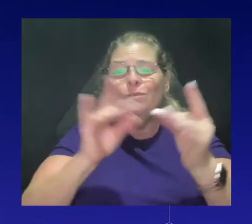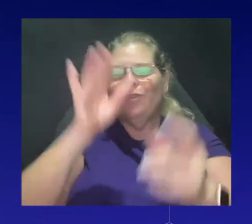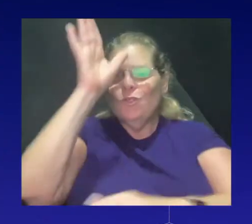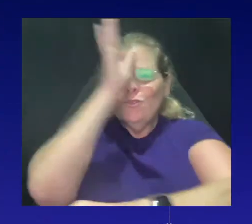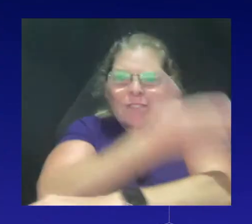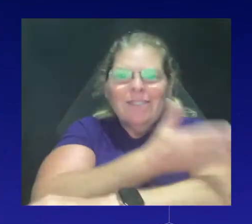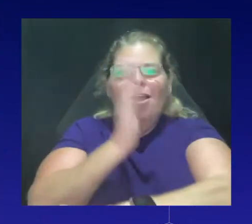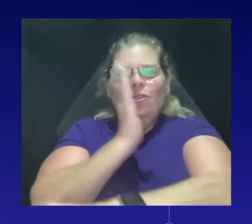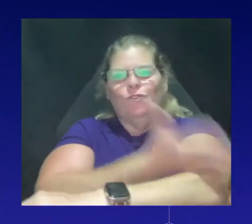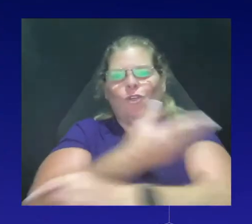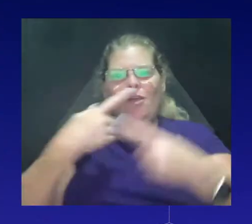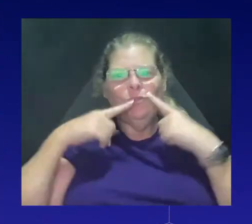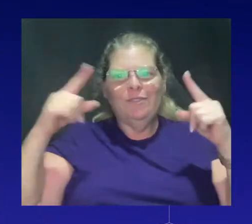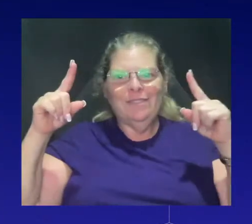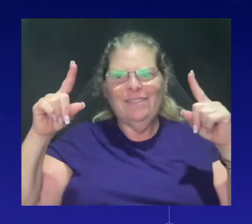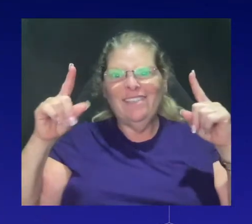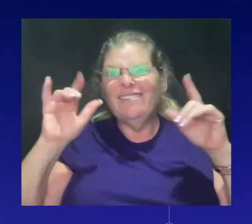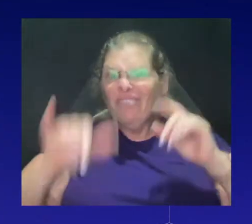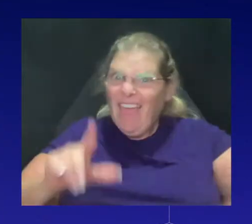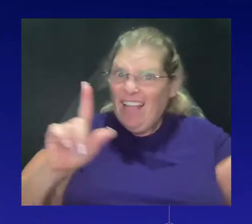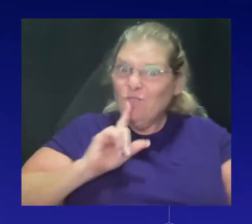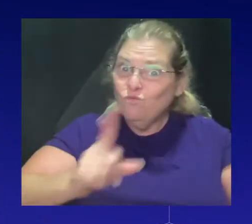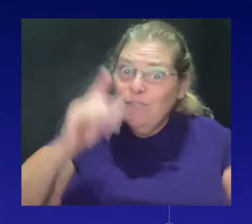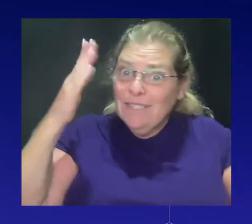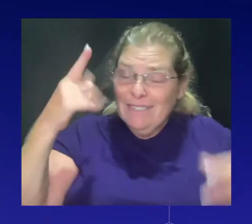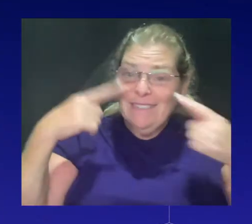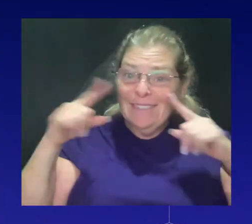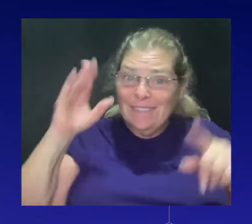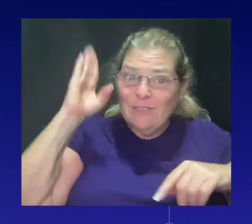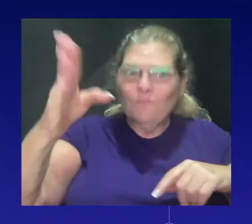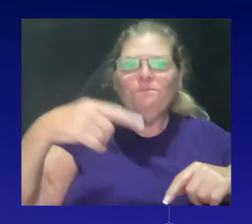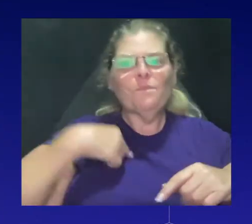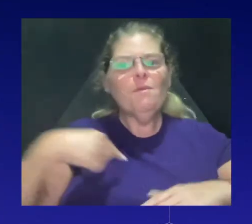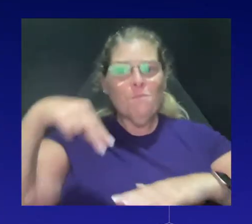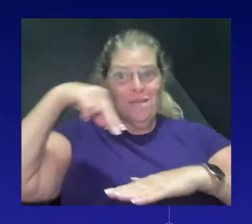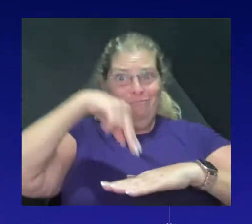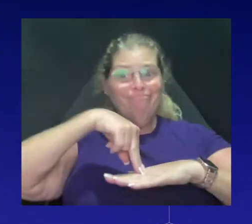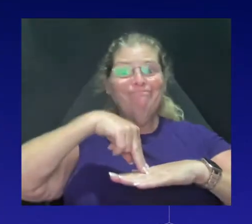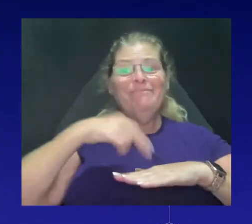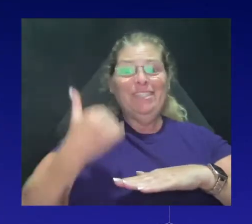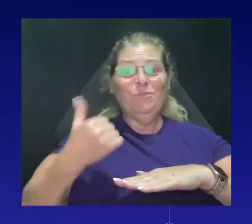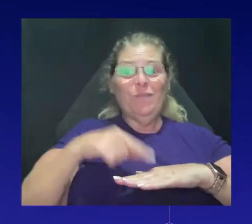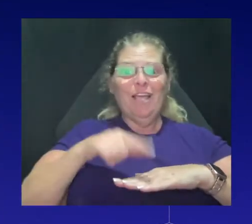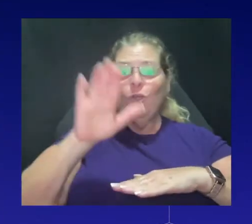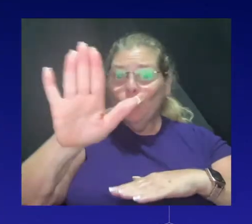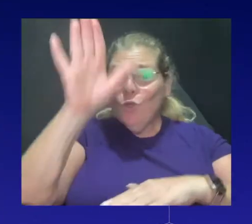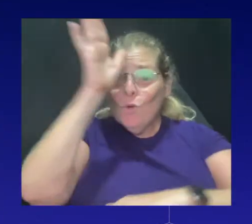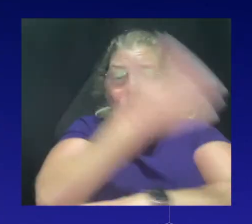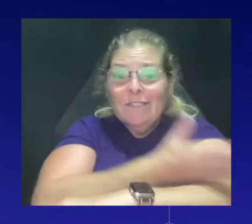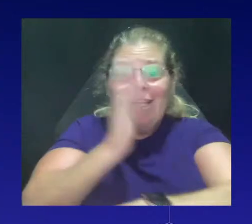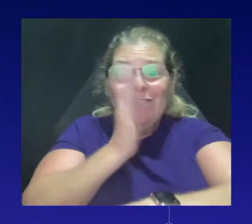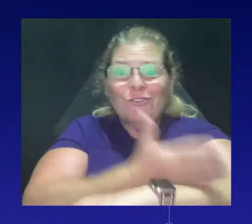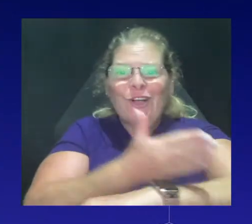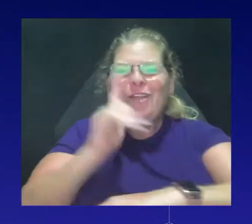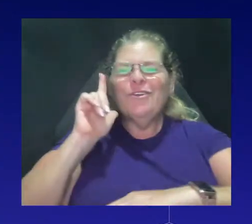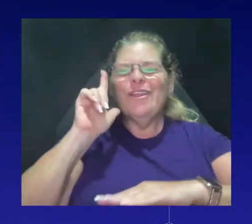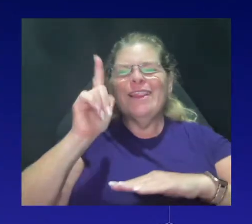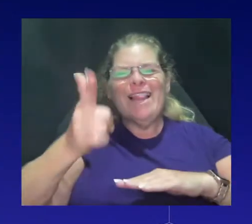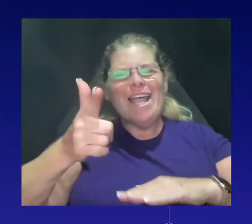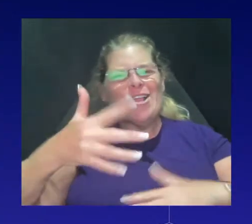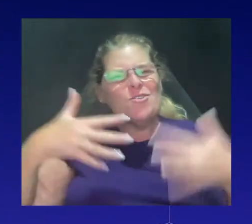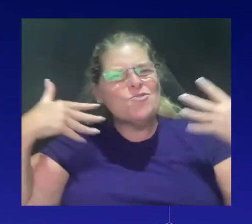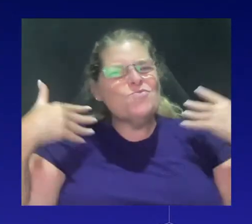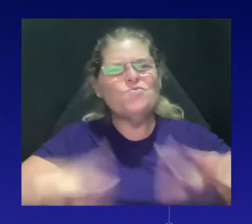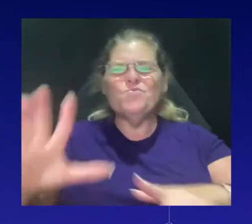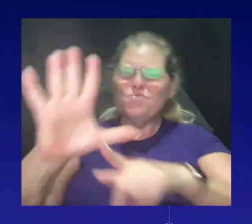is where the real future is. I may be cleanup hitter today, but your sons and daughters, wow, are they going to be hitting some home runs. So thank